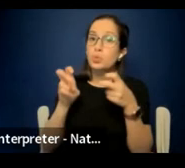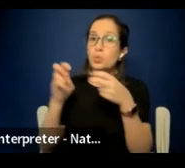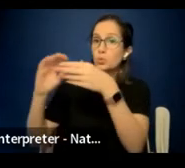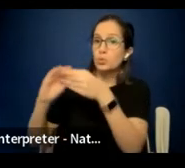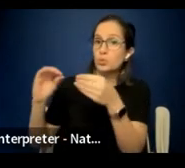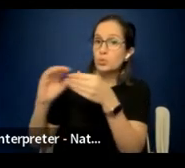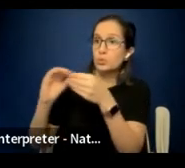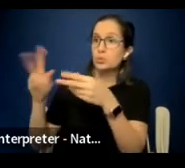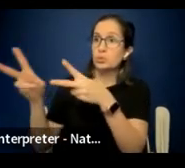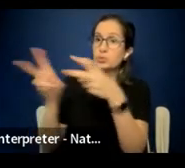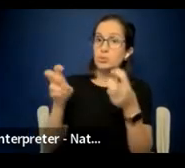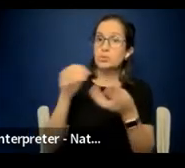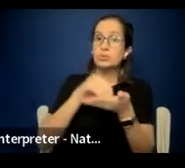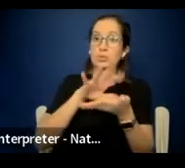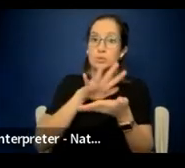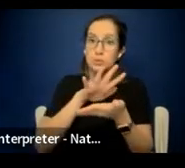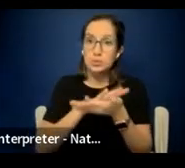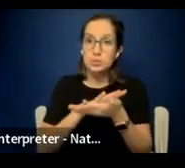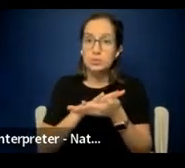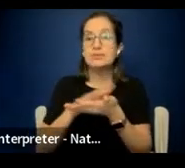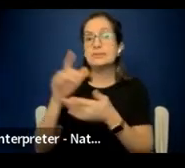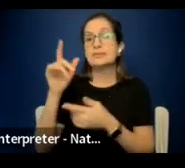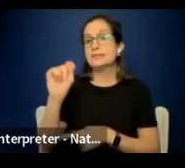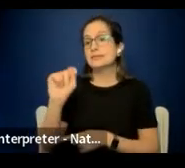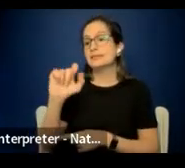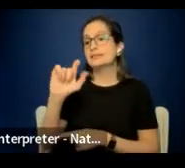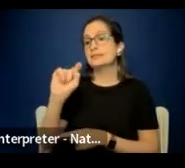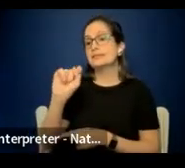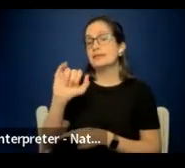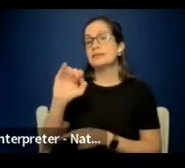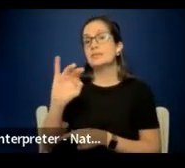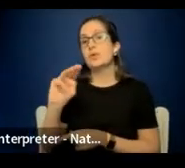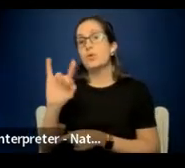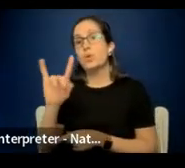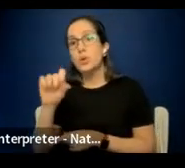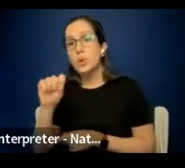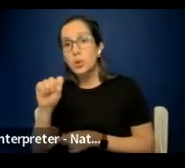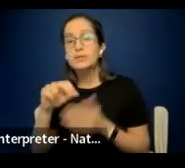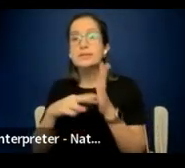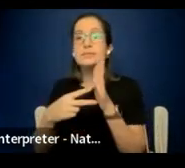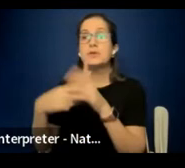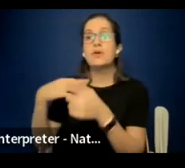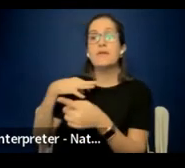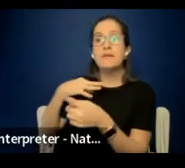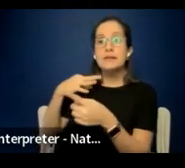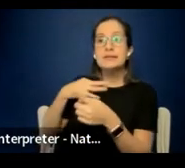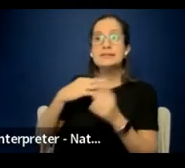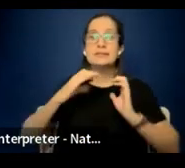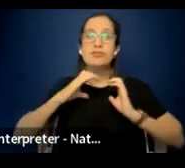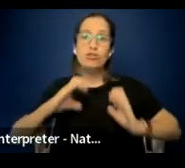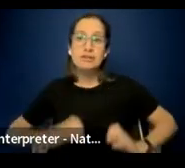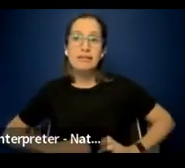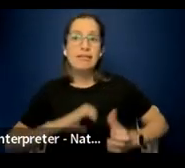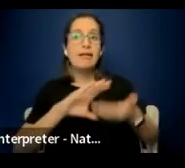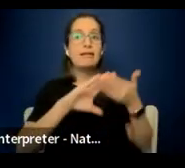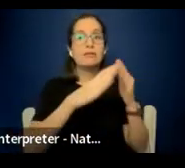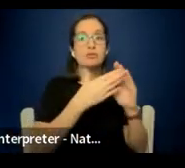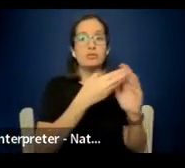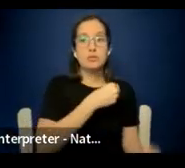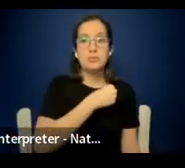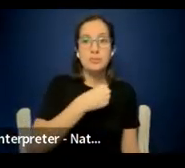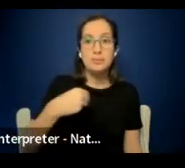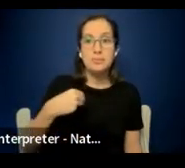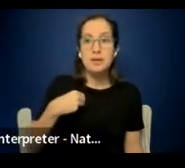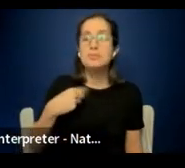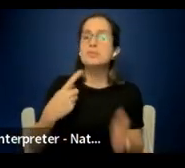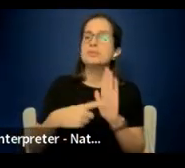sense of people's stories, whether it's your volunteers, whether it's clients they're working with, community members. Sometimes great to have staff and leadership quotes